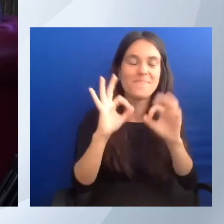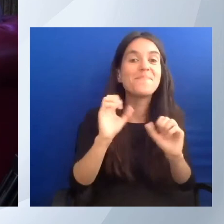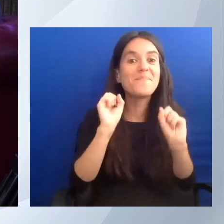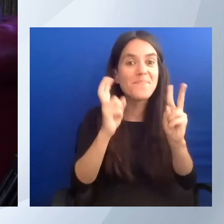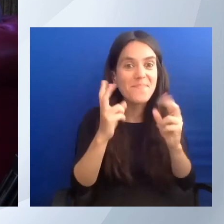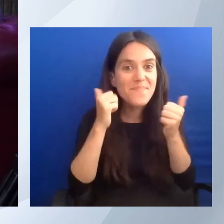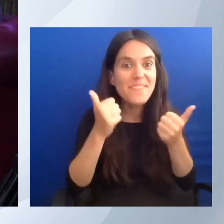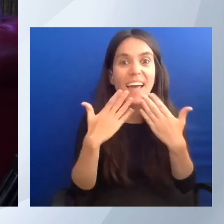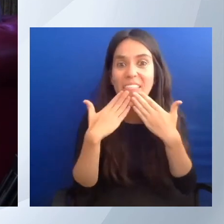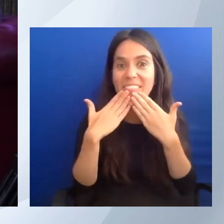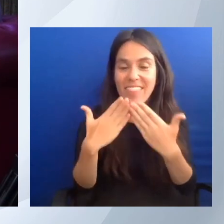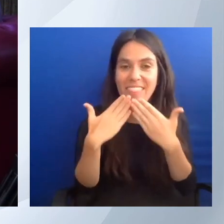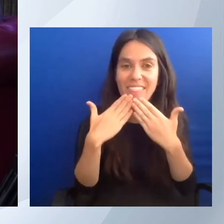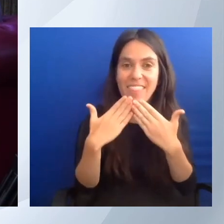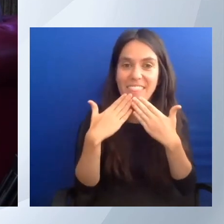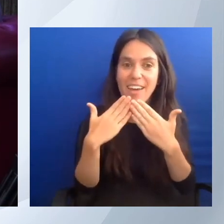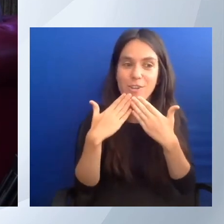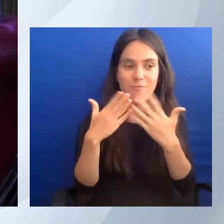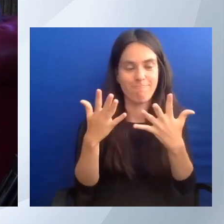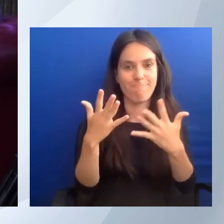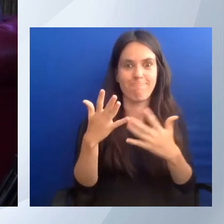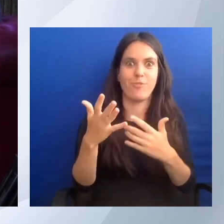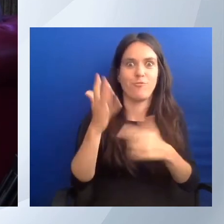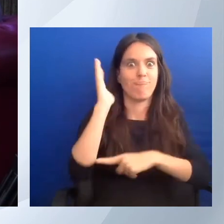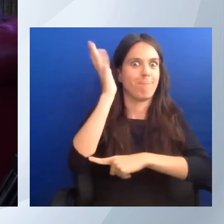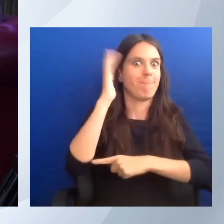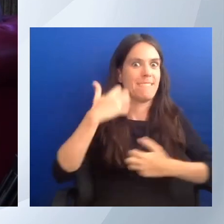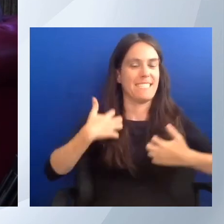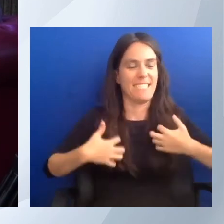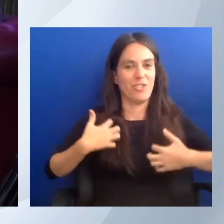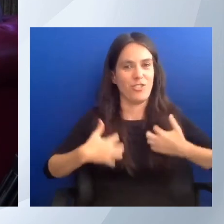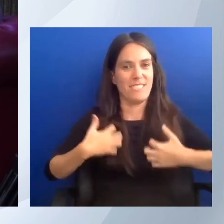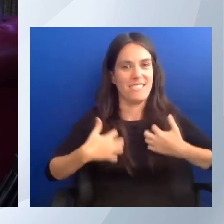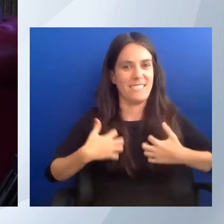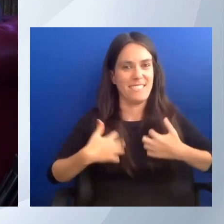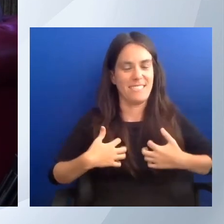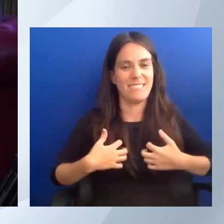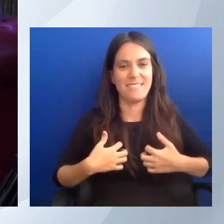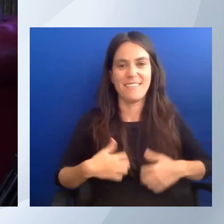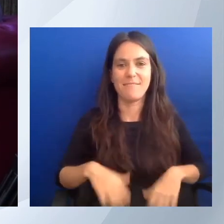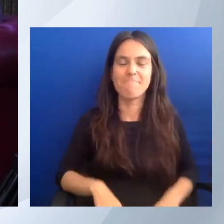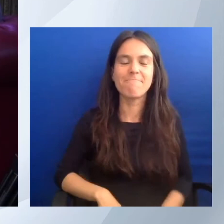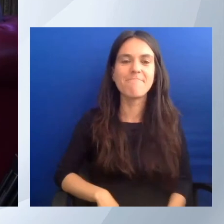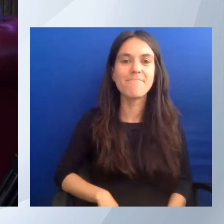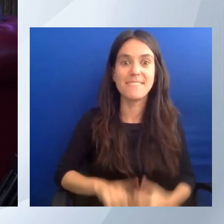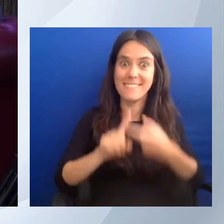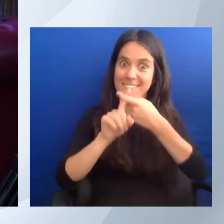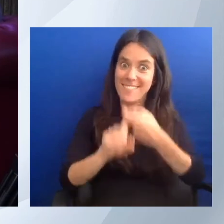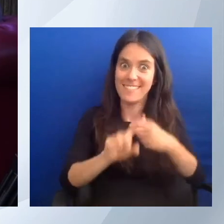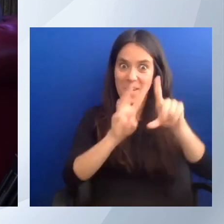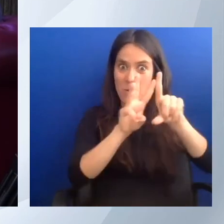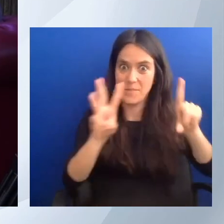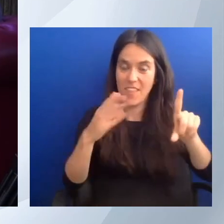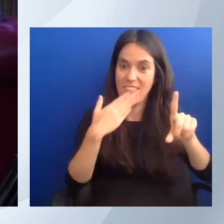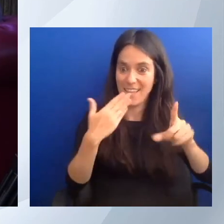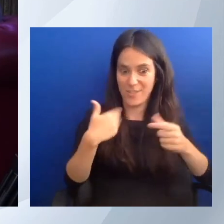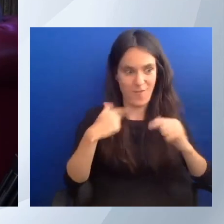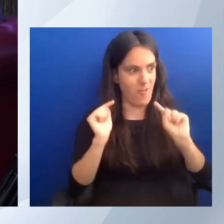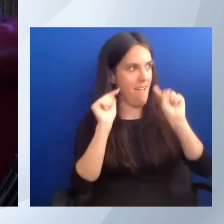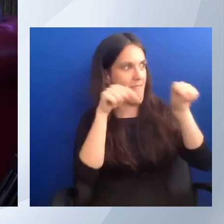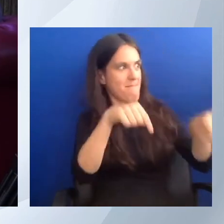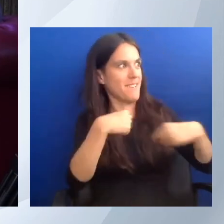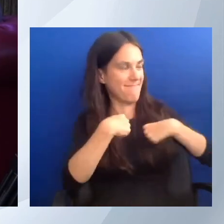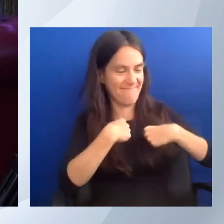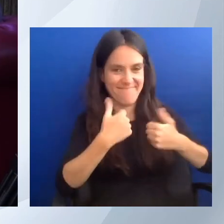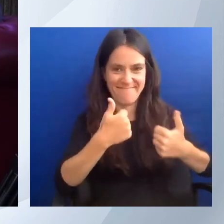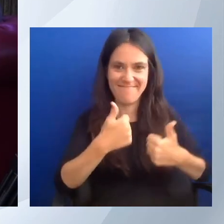thank you very much for your interesting talk on static websites. Thanks for having me. Yeah, and